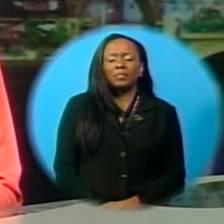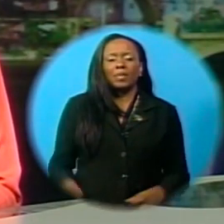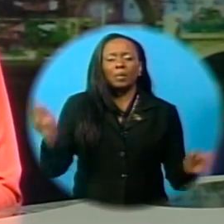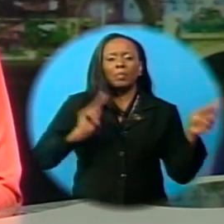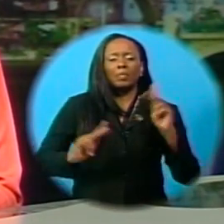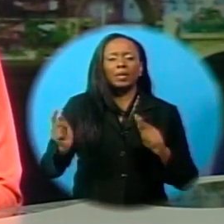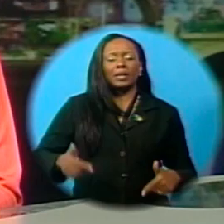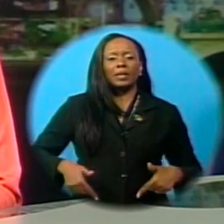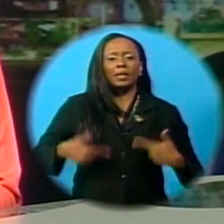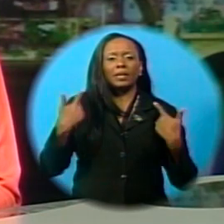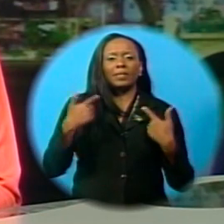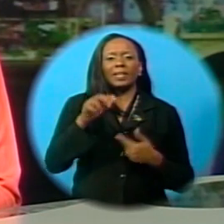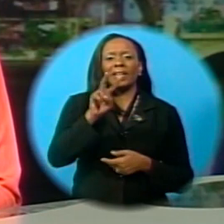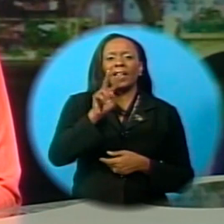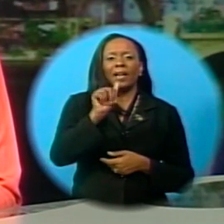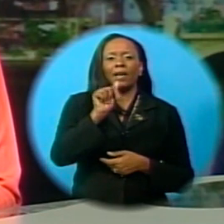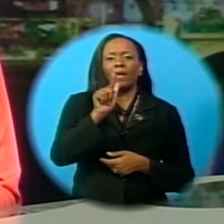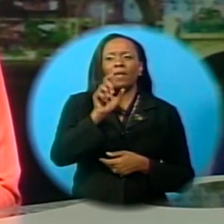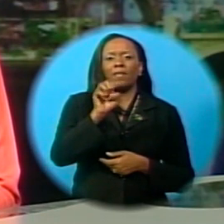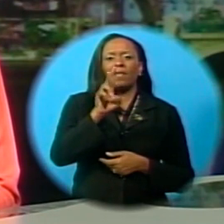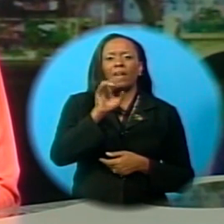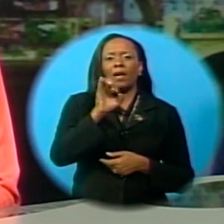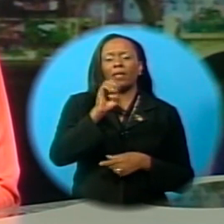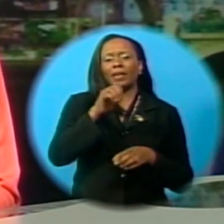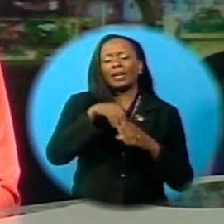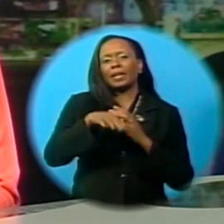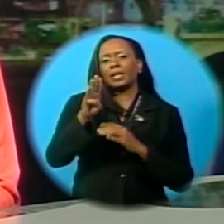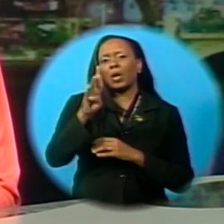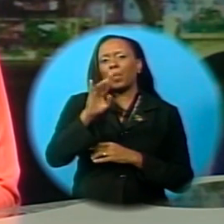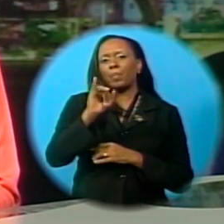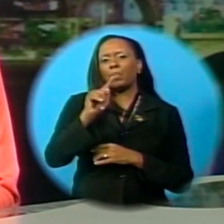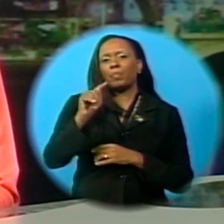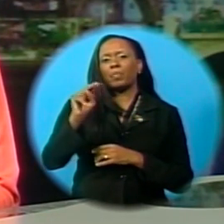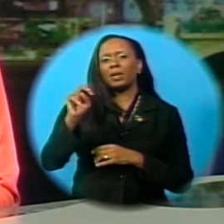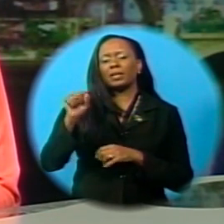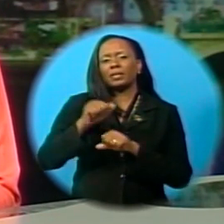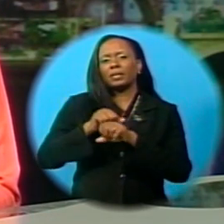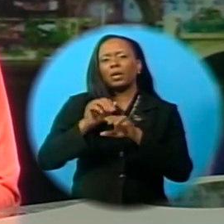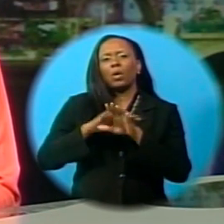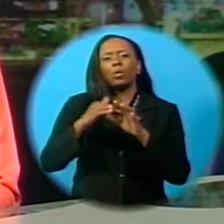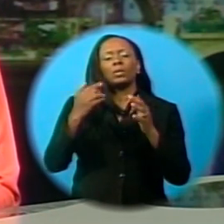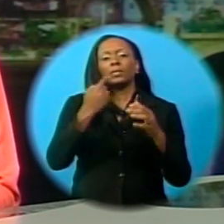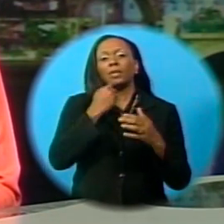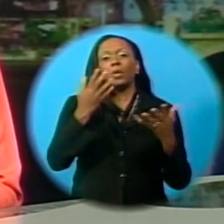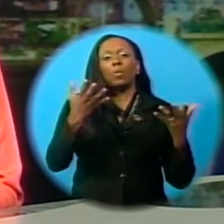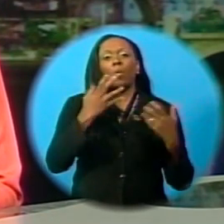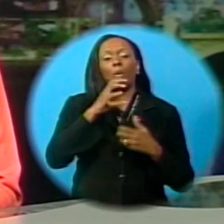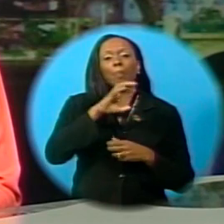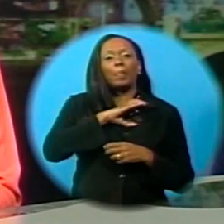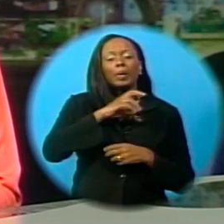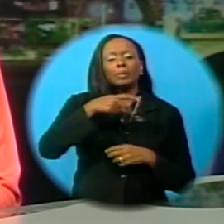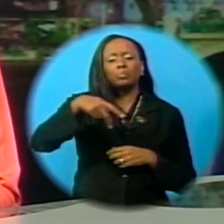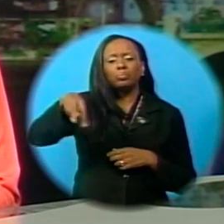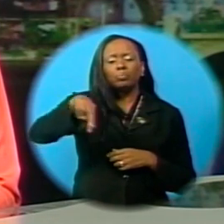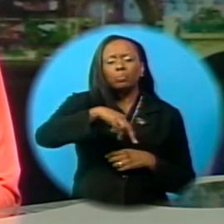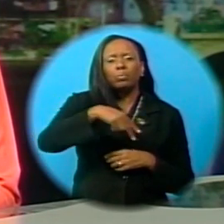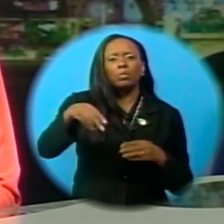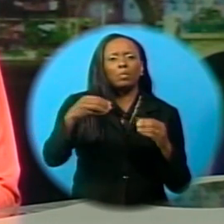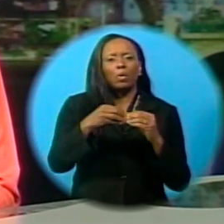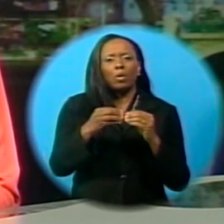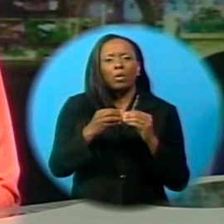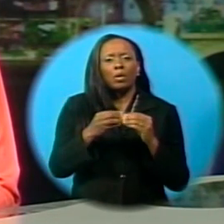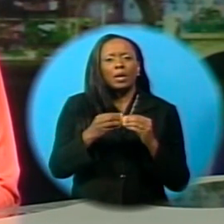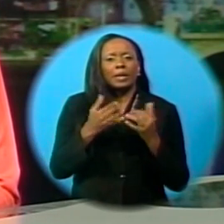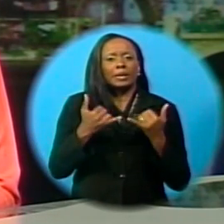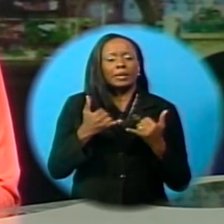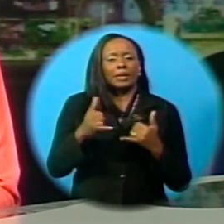Valerie residents have called for a heavier police presence in the area, and the force says it will be done. This came out of a walkthrough in the